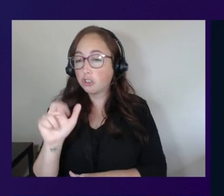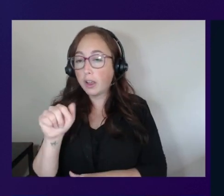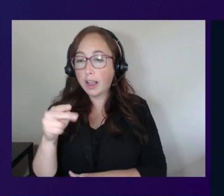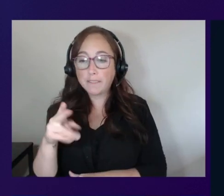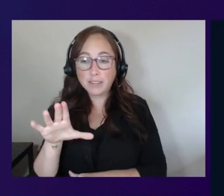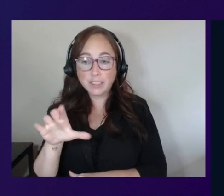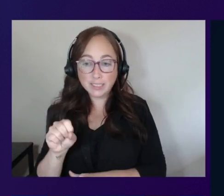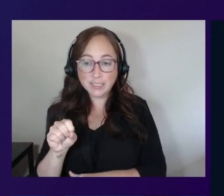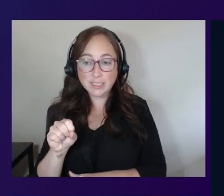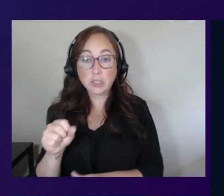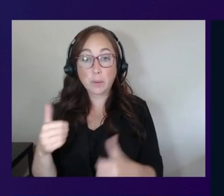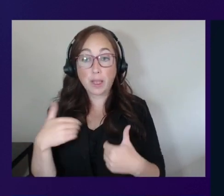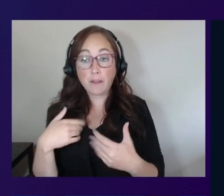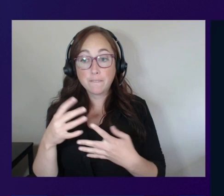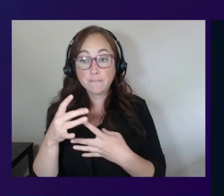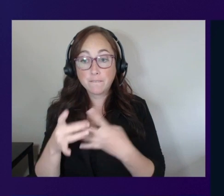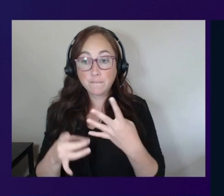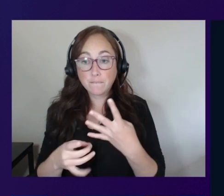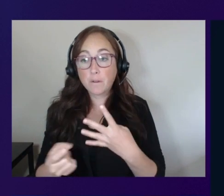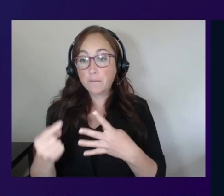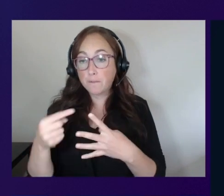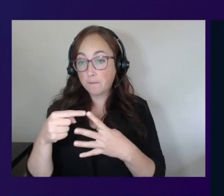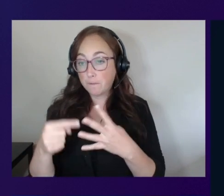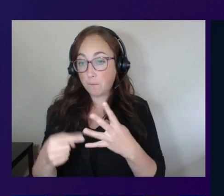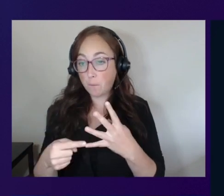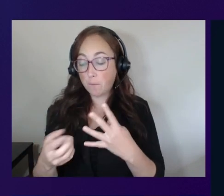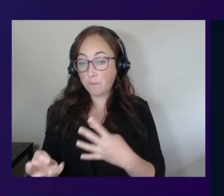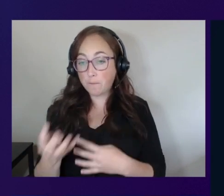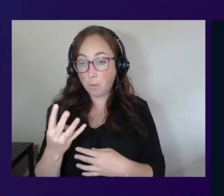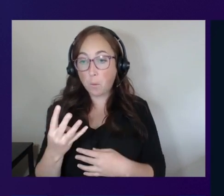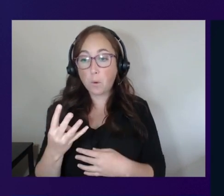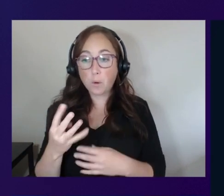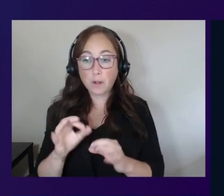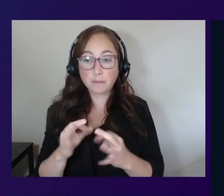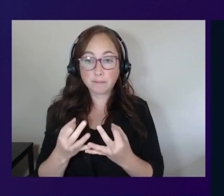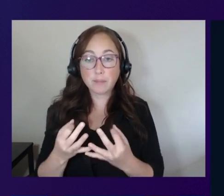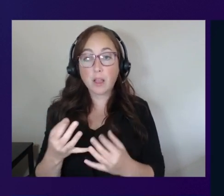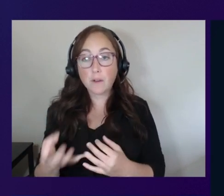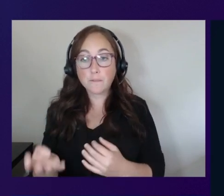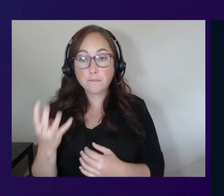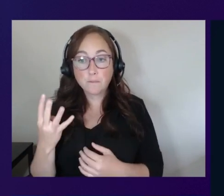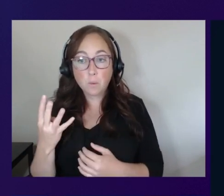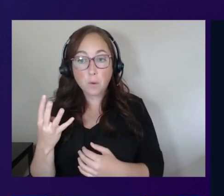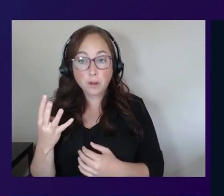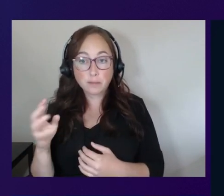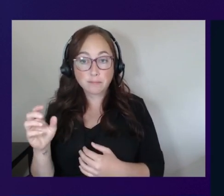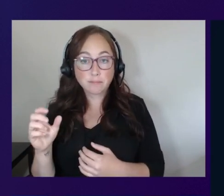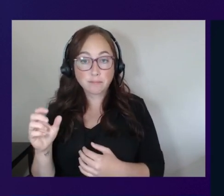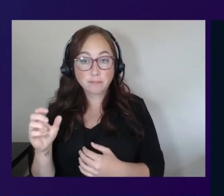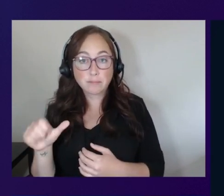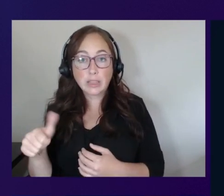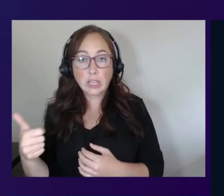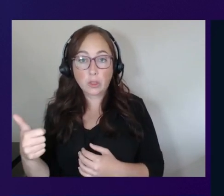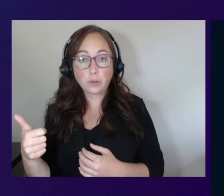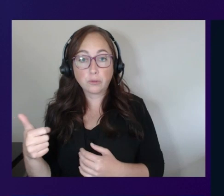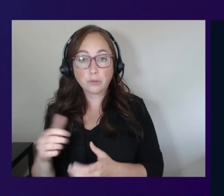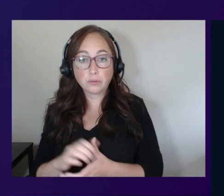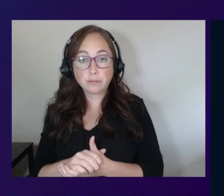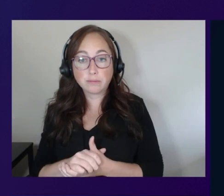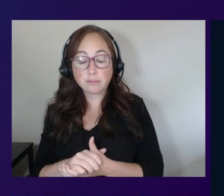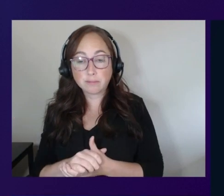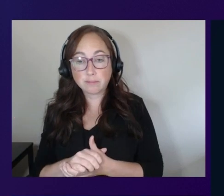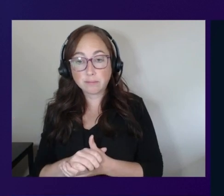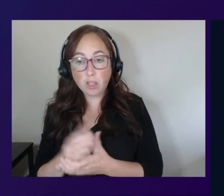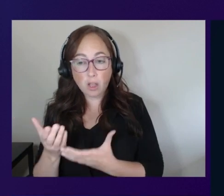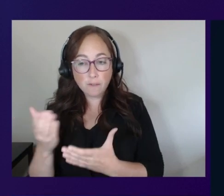We have 4 bundle families on the Workspaces and 4 instance family on the AppStream that you can pick and choose from, and it offers up